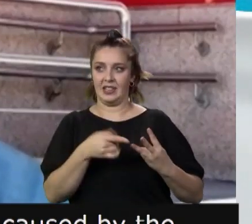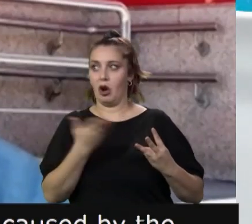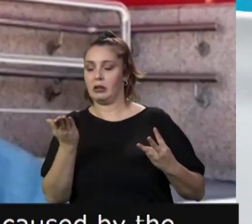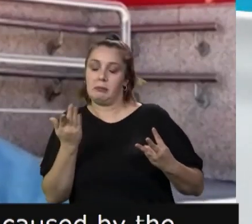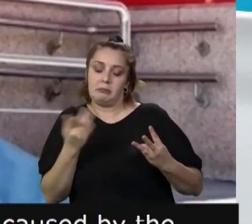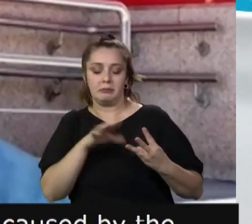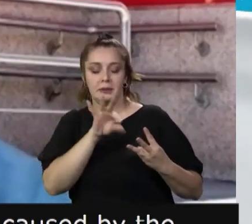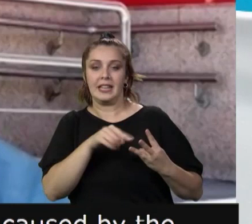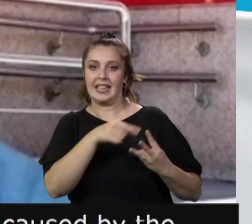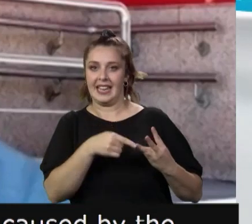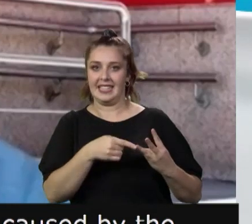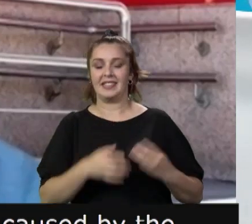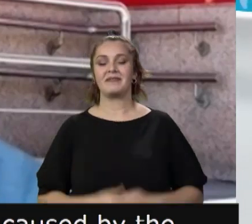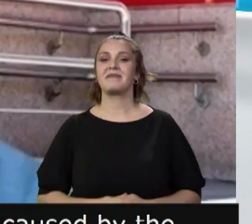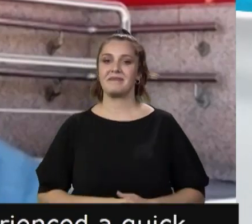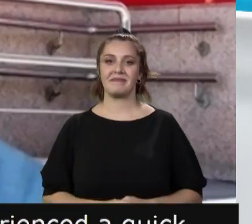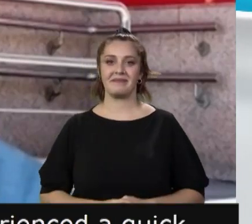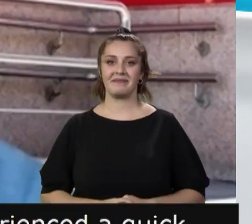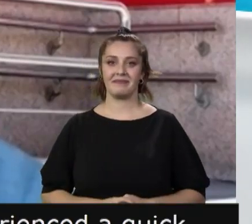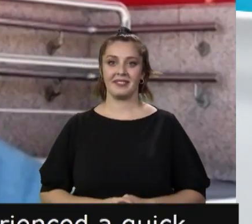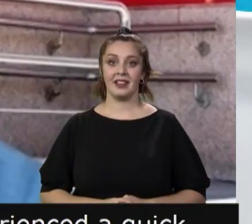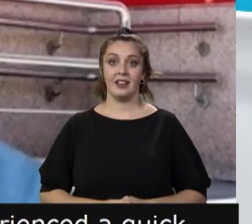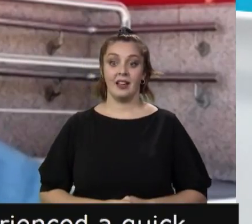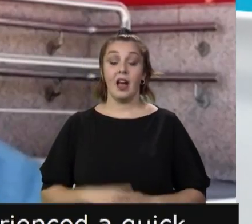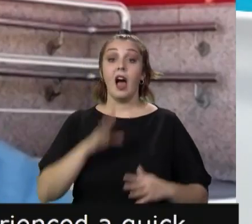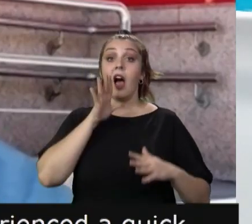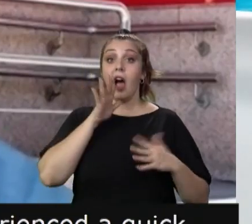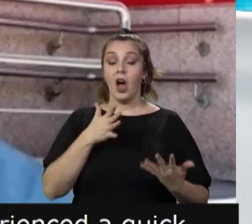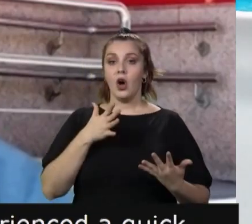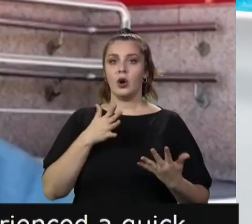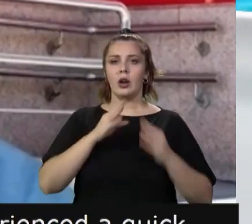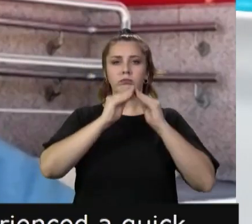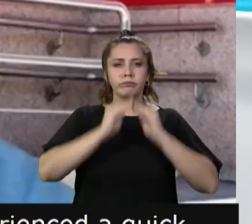Those were the focus of the Accessibilitech project.